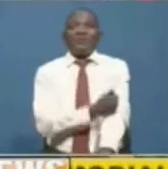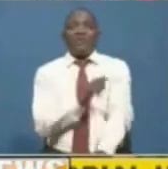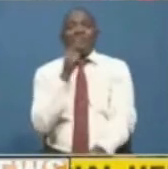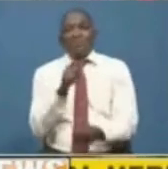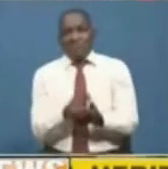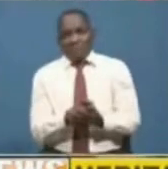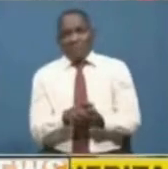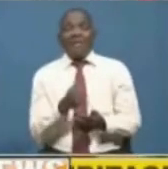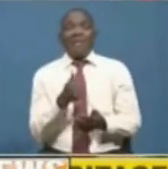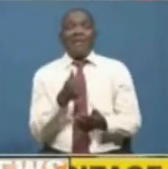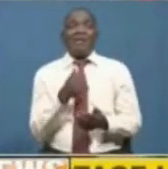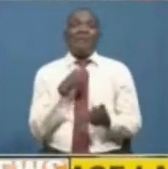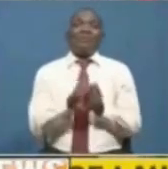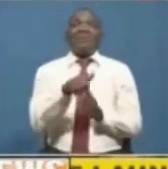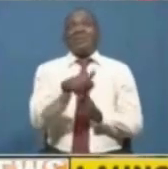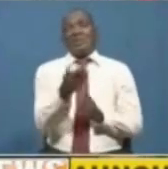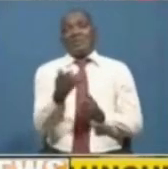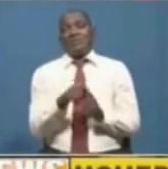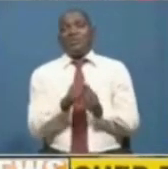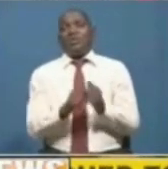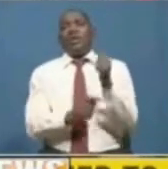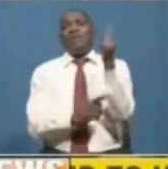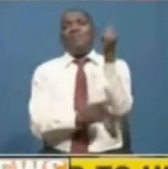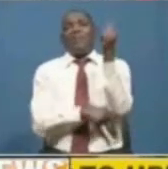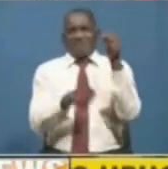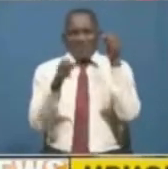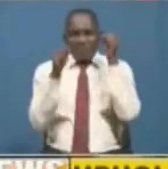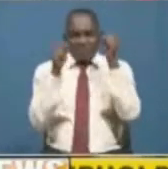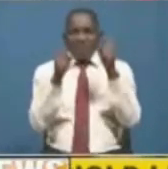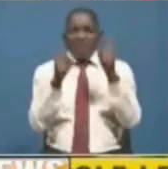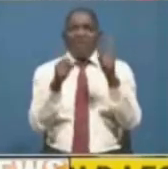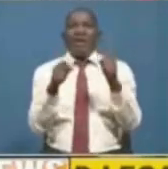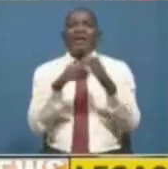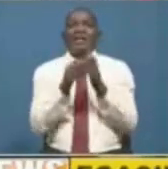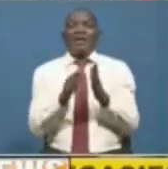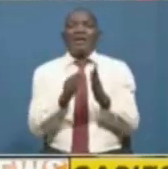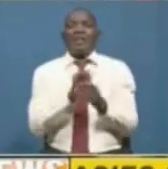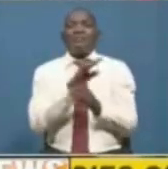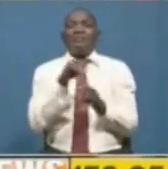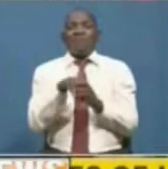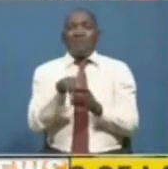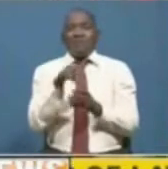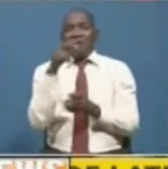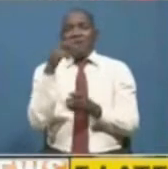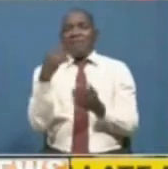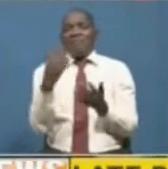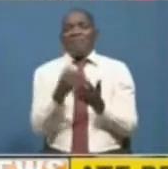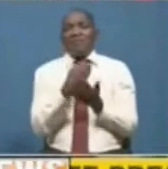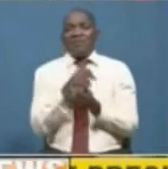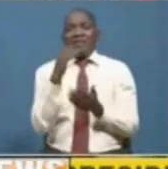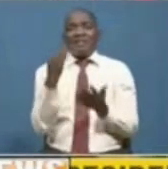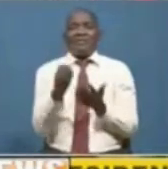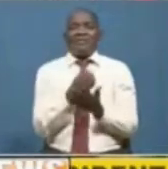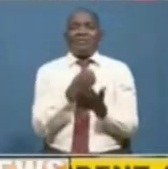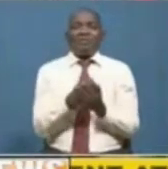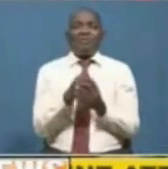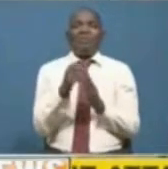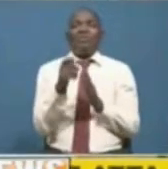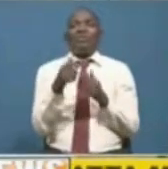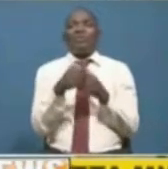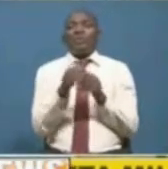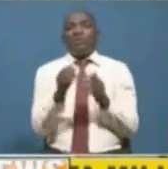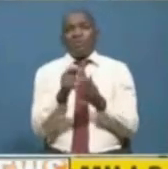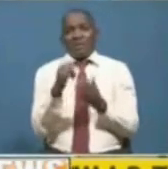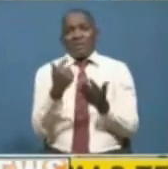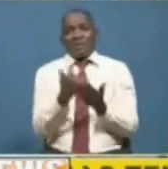task, among other things, to prosecute serious offenses that involve financial and economic loss to the Republic.